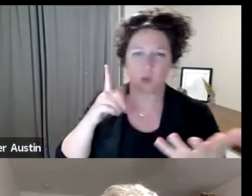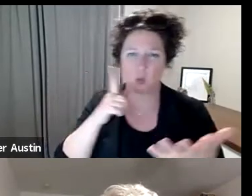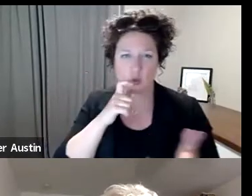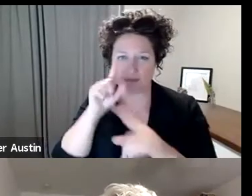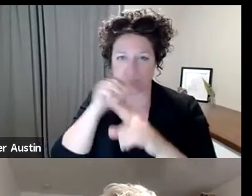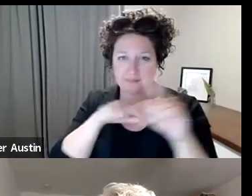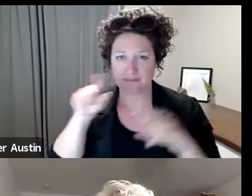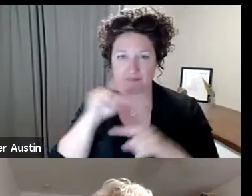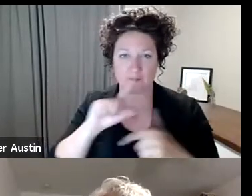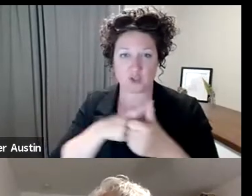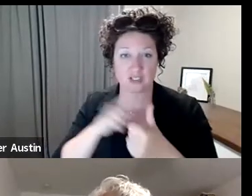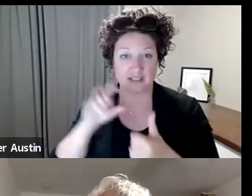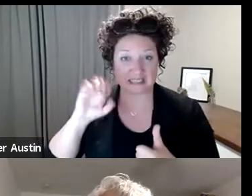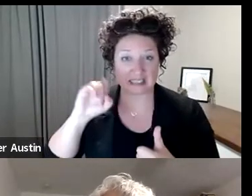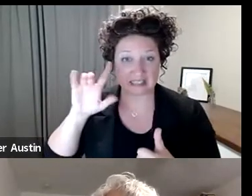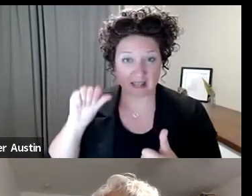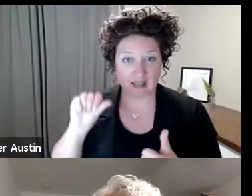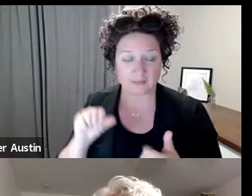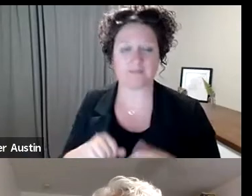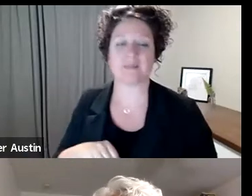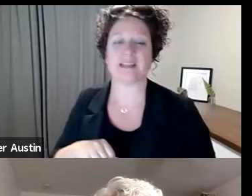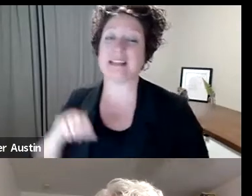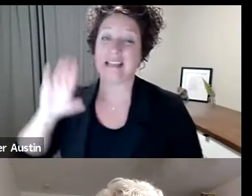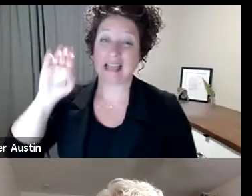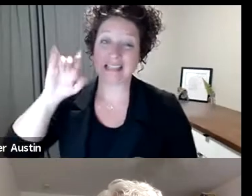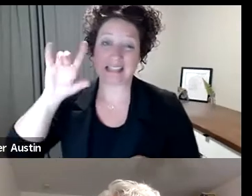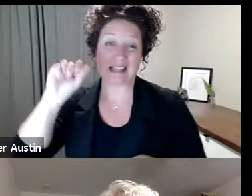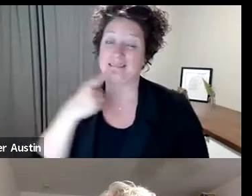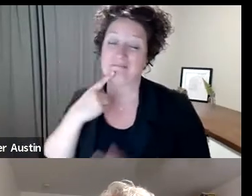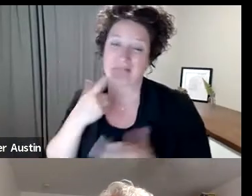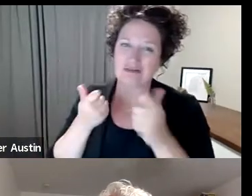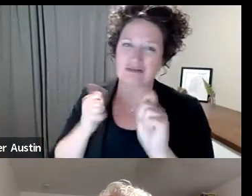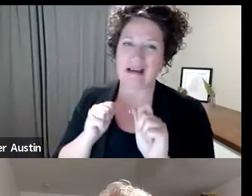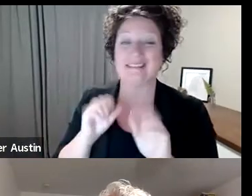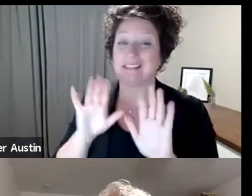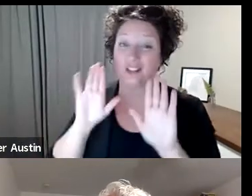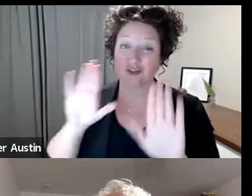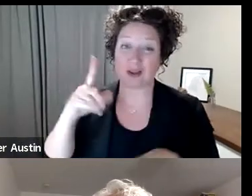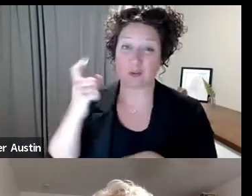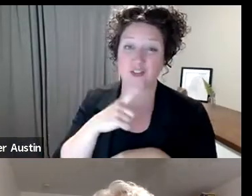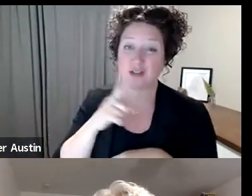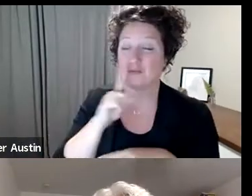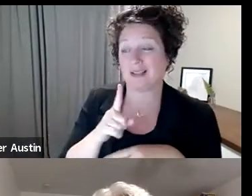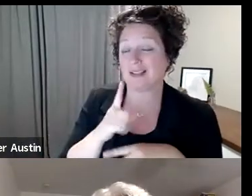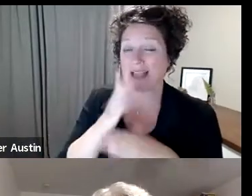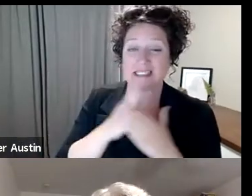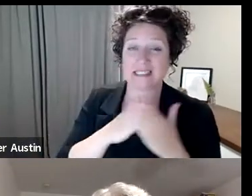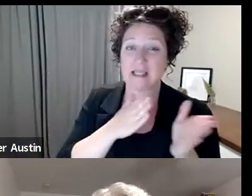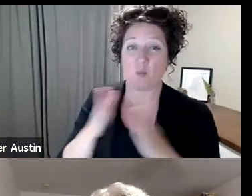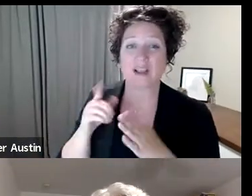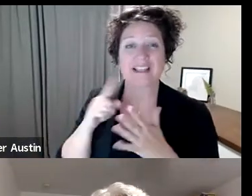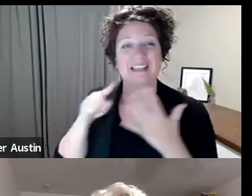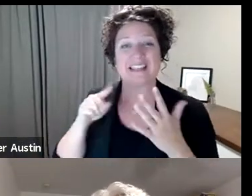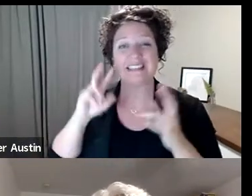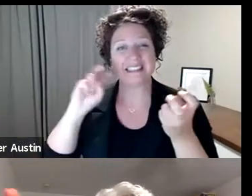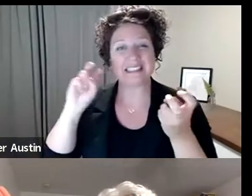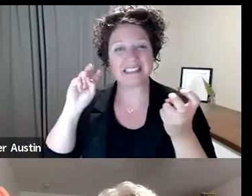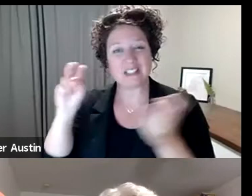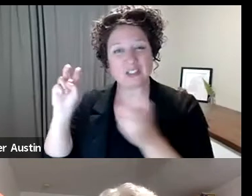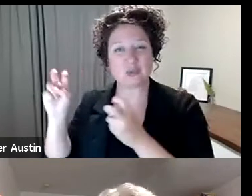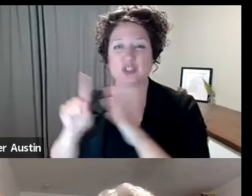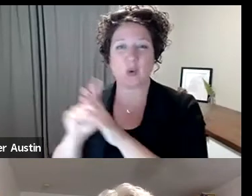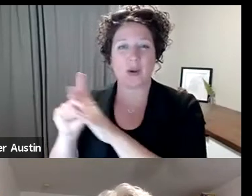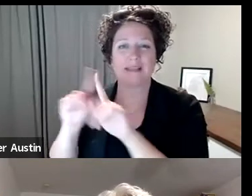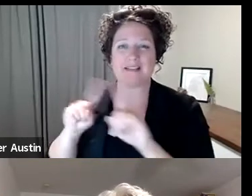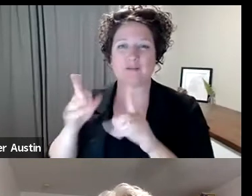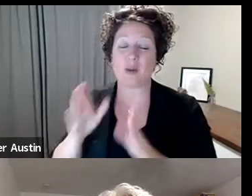first? Yeah, I mean, I'll attempt it. It's a great, great question. I mean, in some ways, these issues show up in different buckets. Like